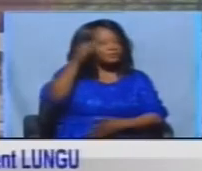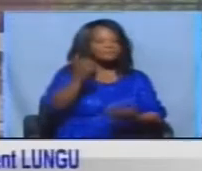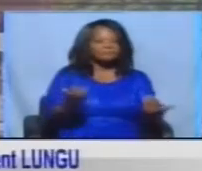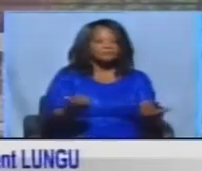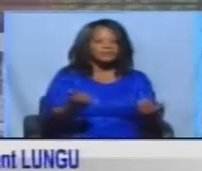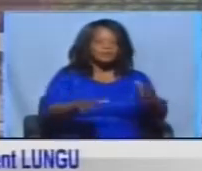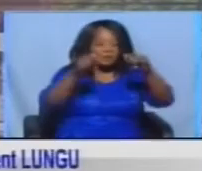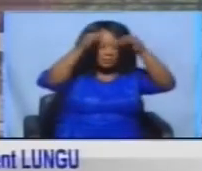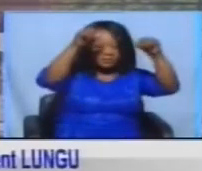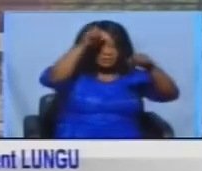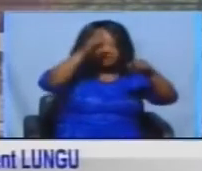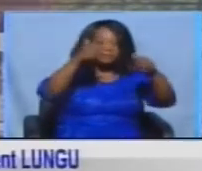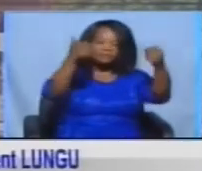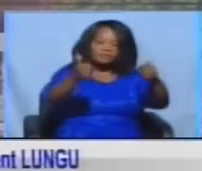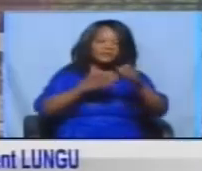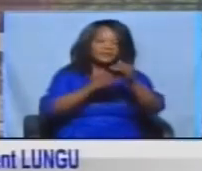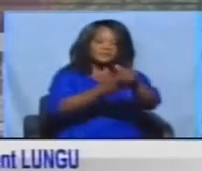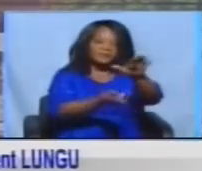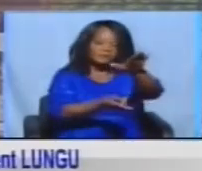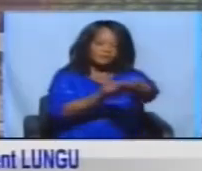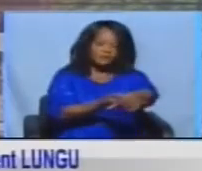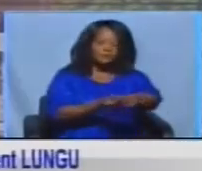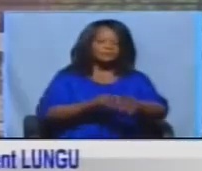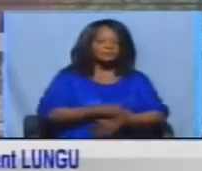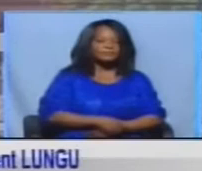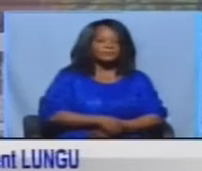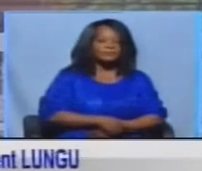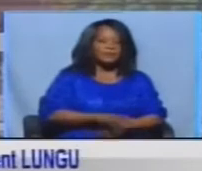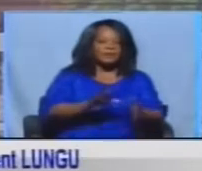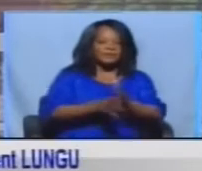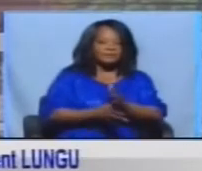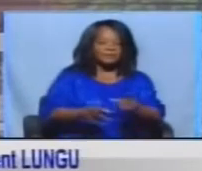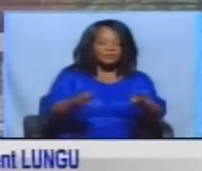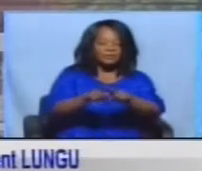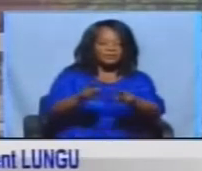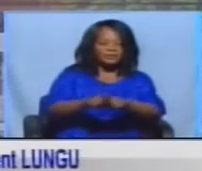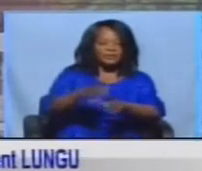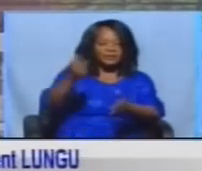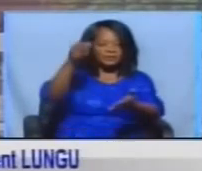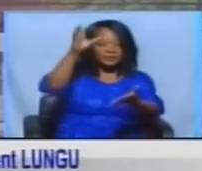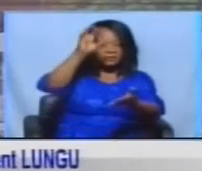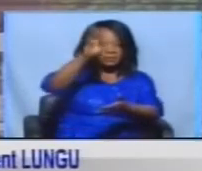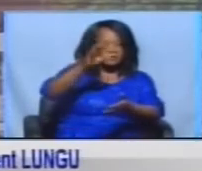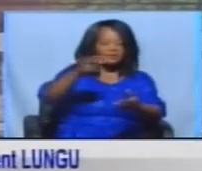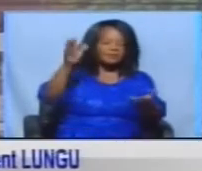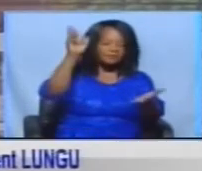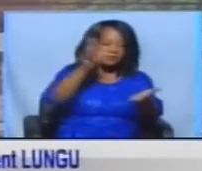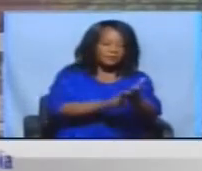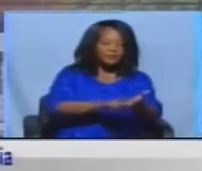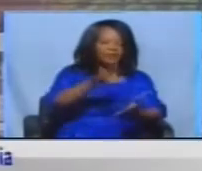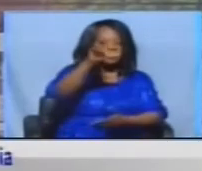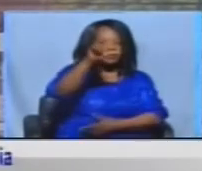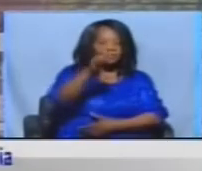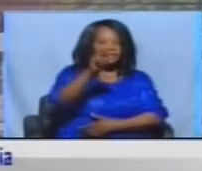has demonstrated good leadership, and the PF leadership in Southern Province has also endorsed President Lungu's candidature for the